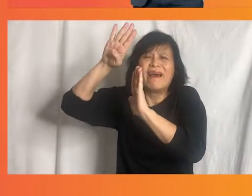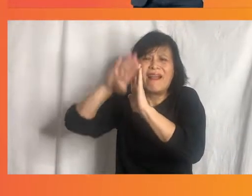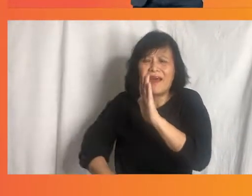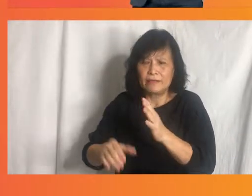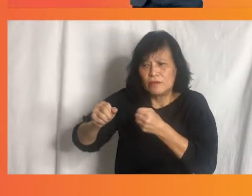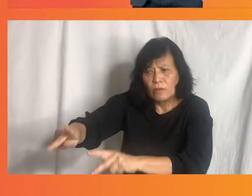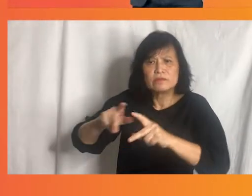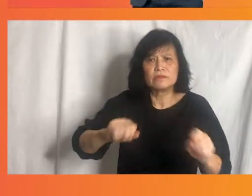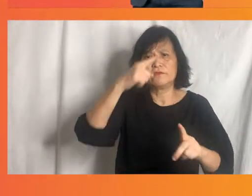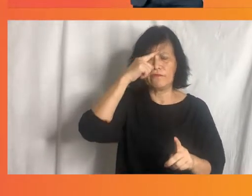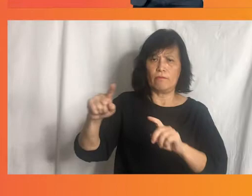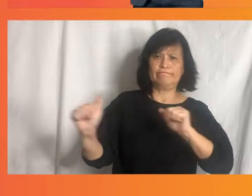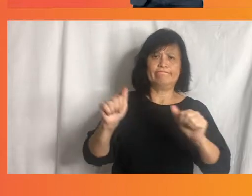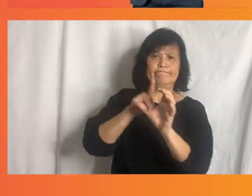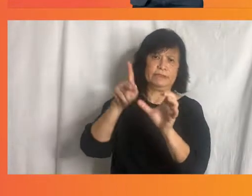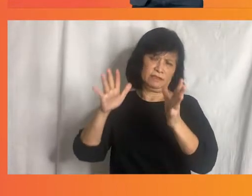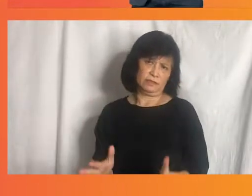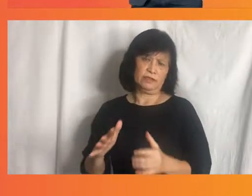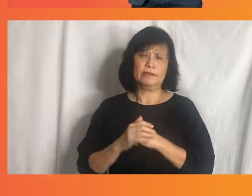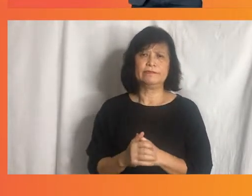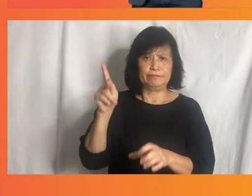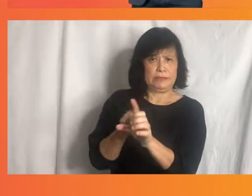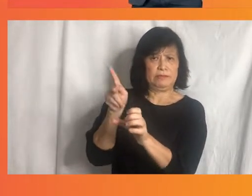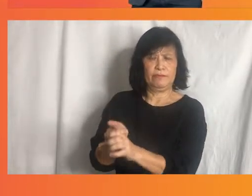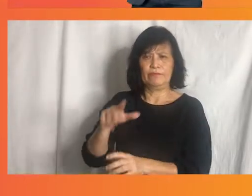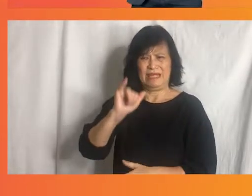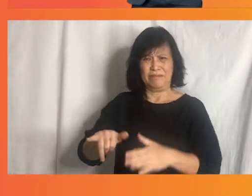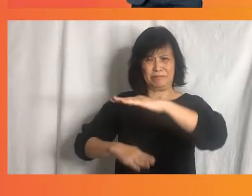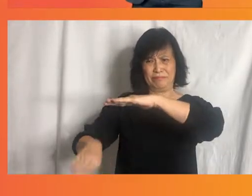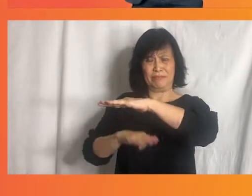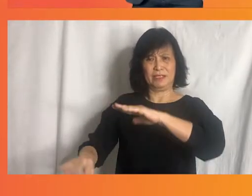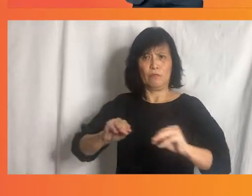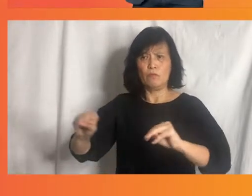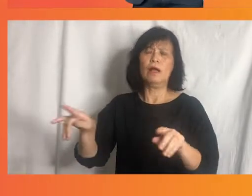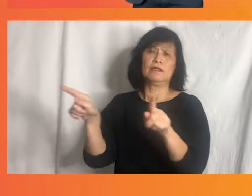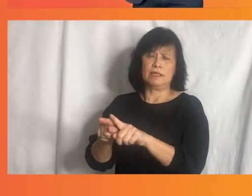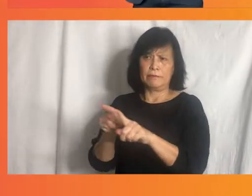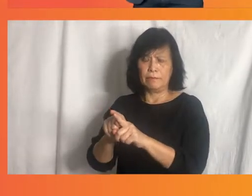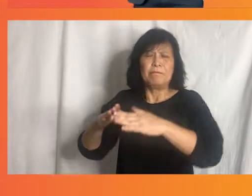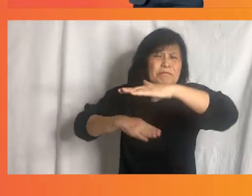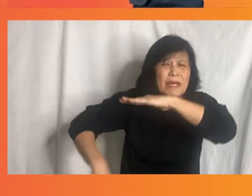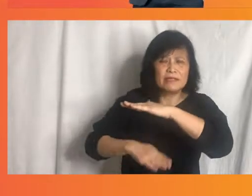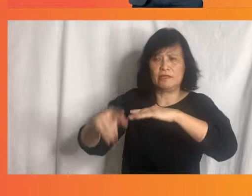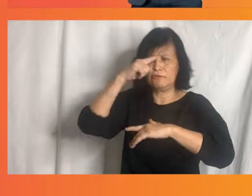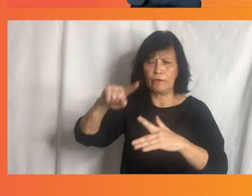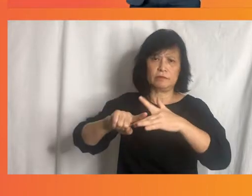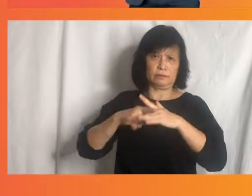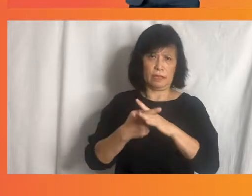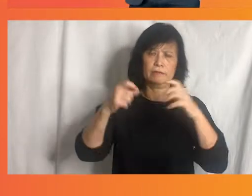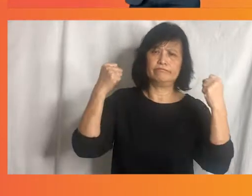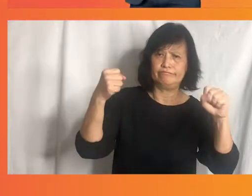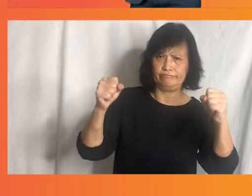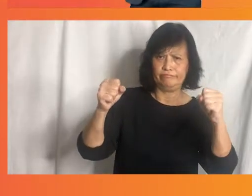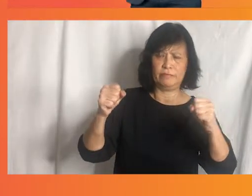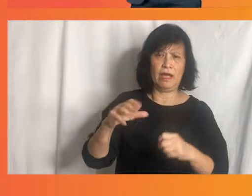activity participation. Now, these basic movement skills are the building blocks to sports. And an analogy to this is